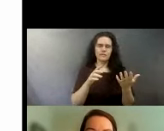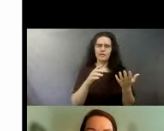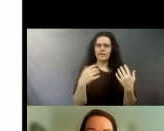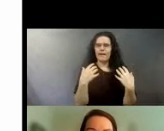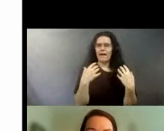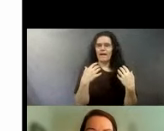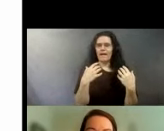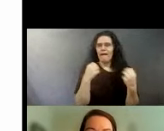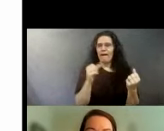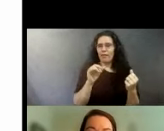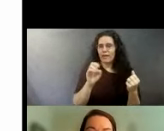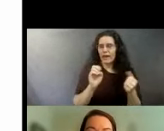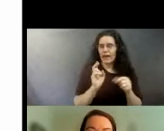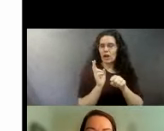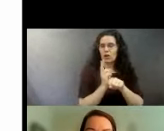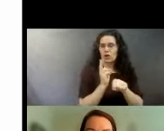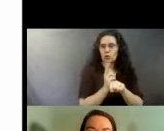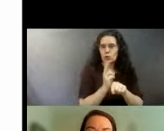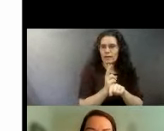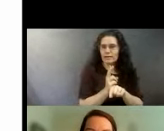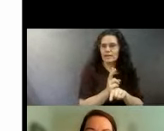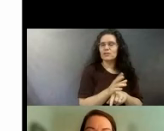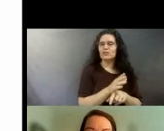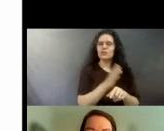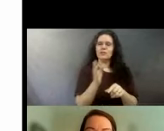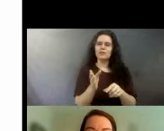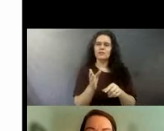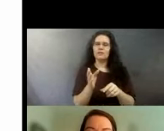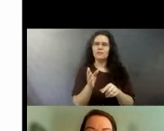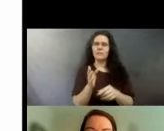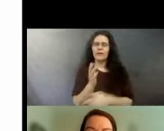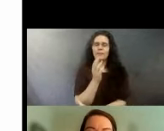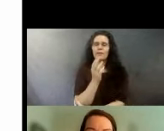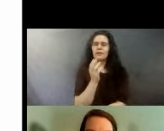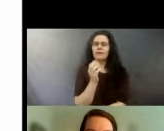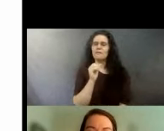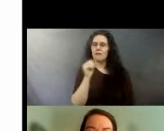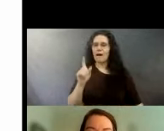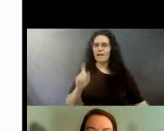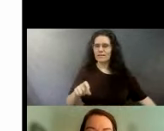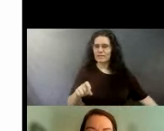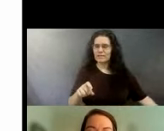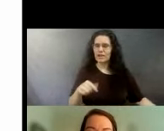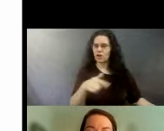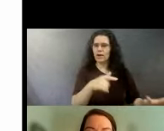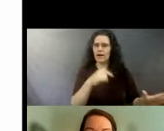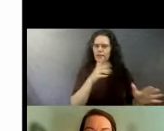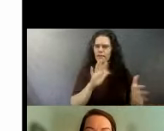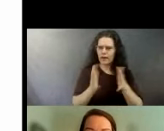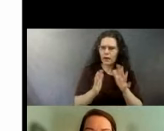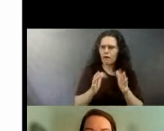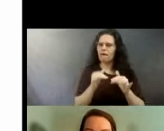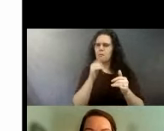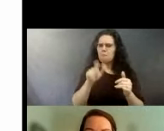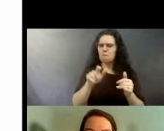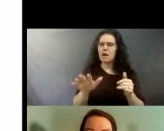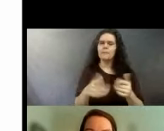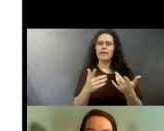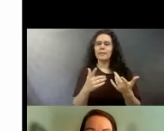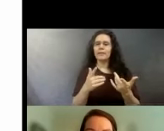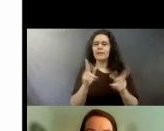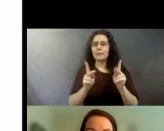utilization where it might be where it would have been unnecessary, right? Saving from folks going into the ER